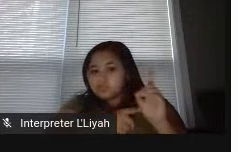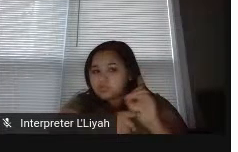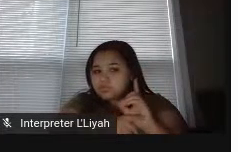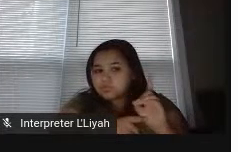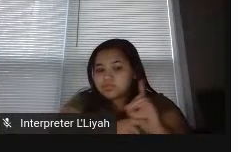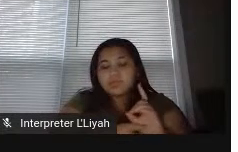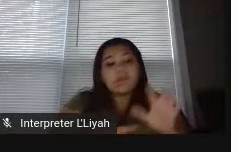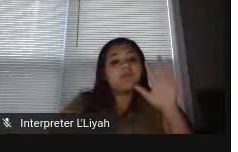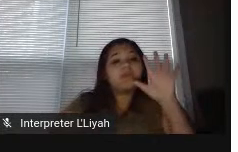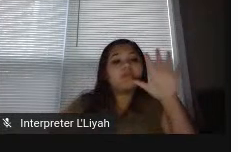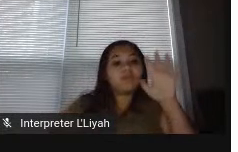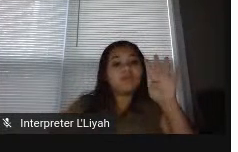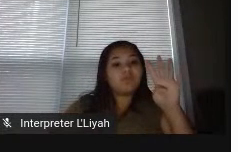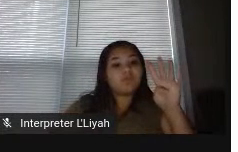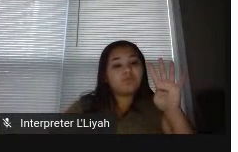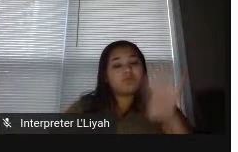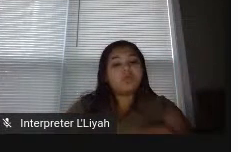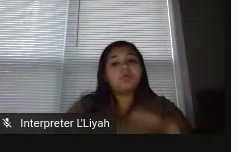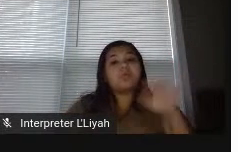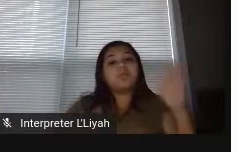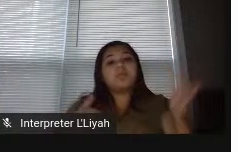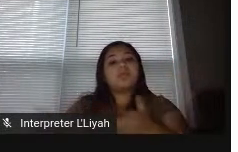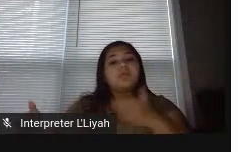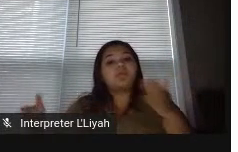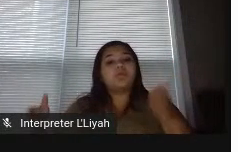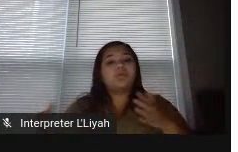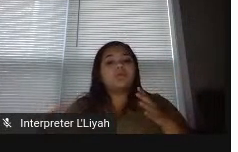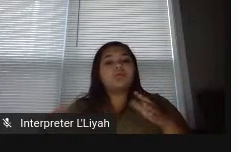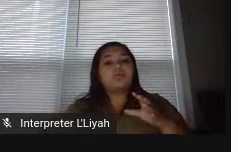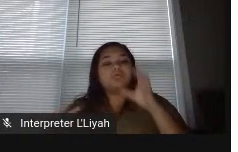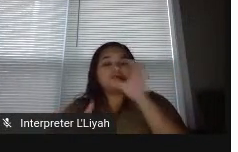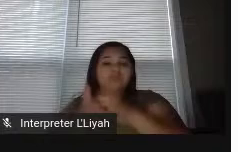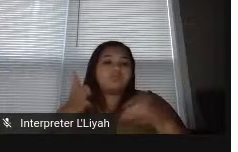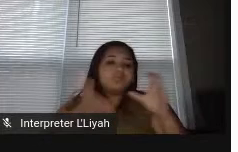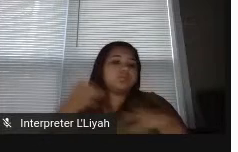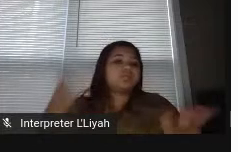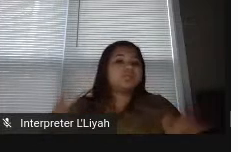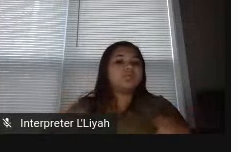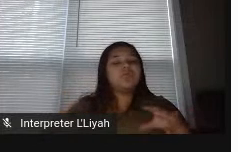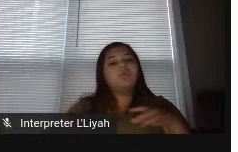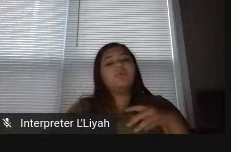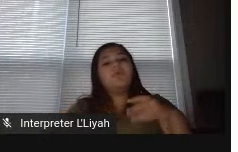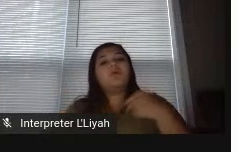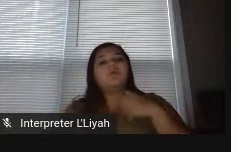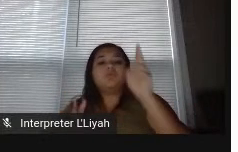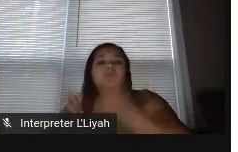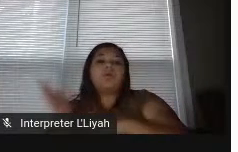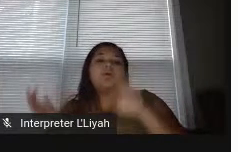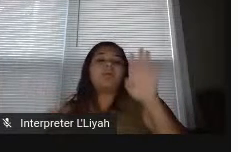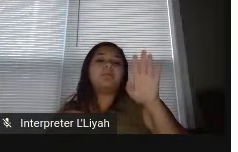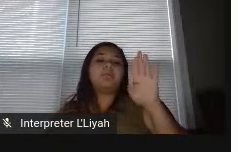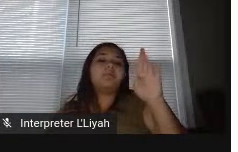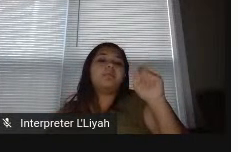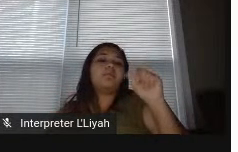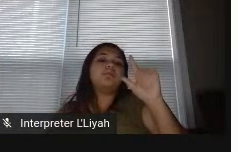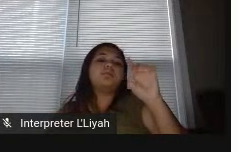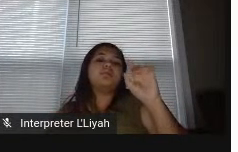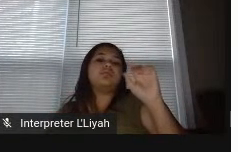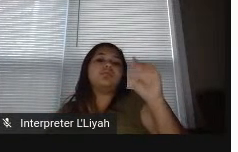disabilities. 504 plan is Section 504 of the Rehabilitation Act